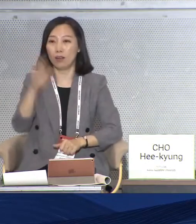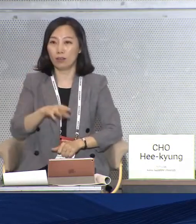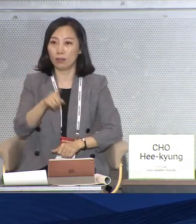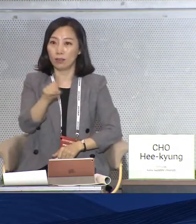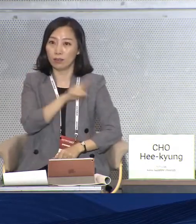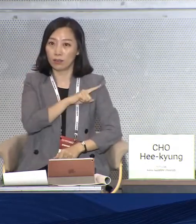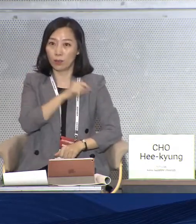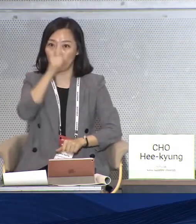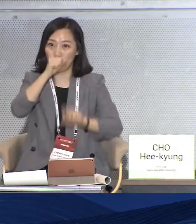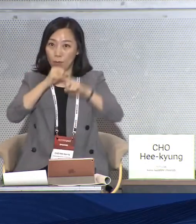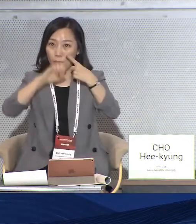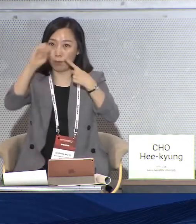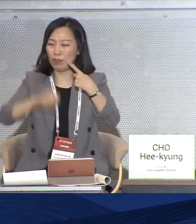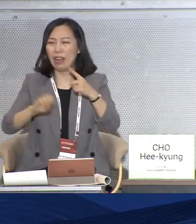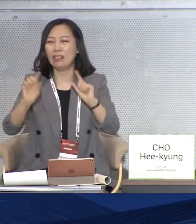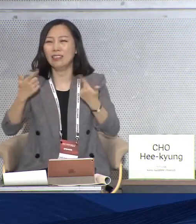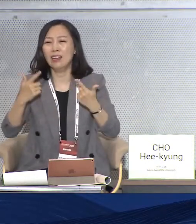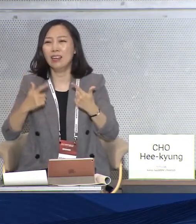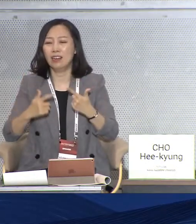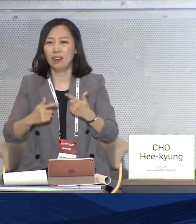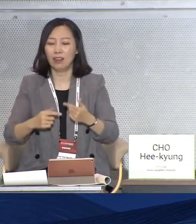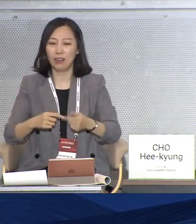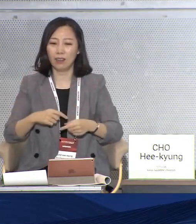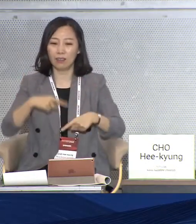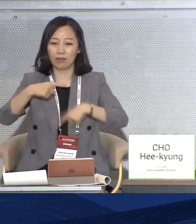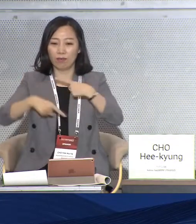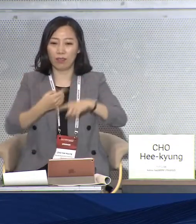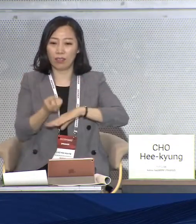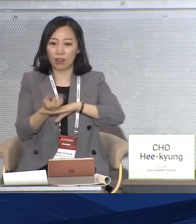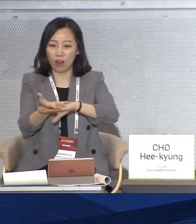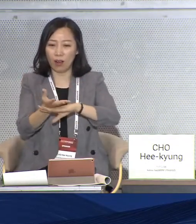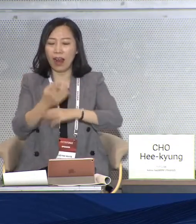And the government is not that much aware of that.